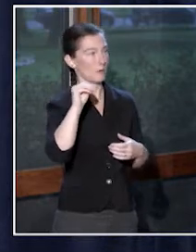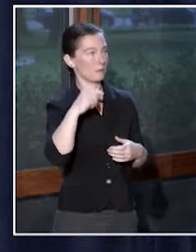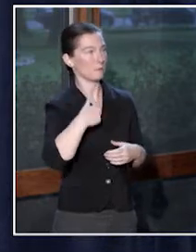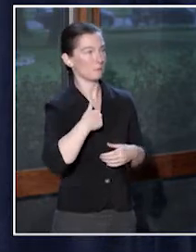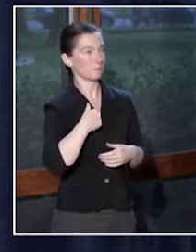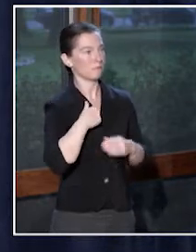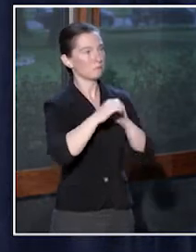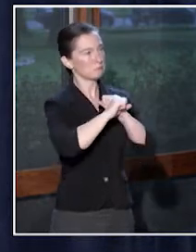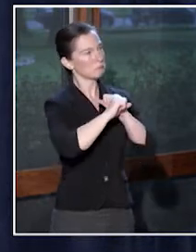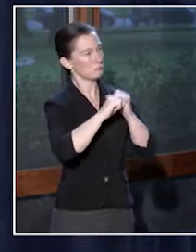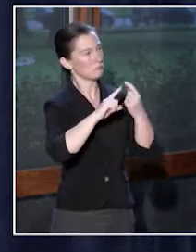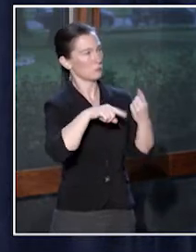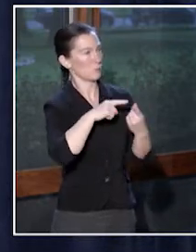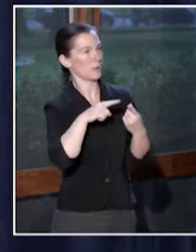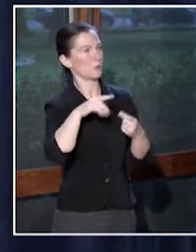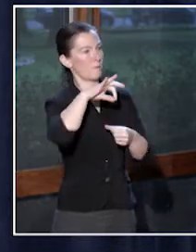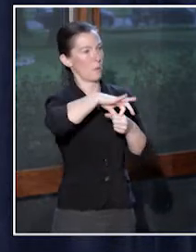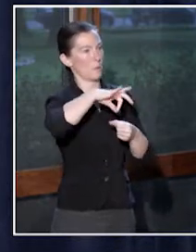mayor. Let us do it.